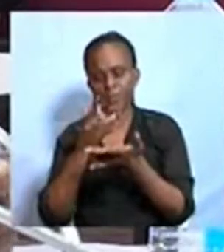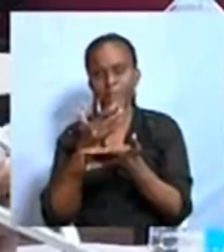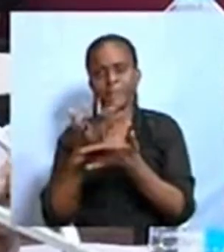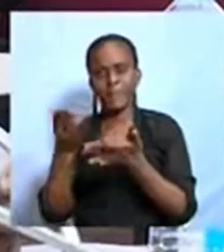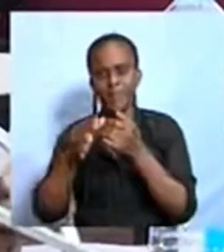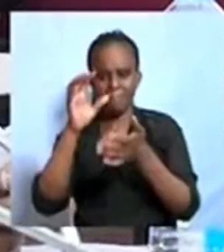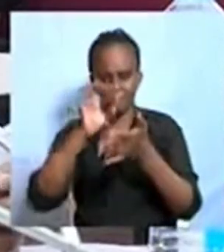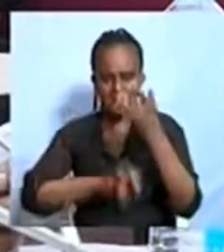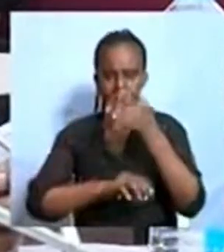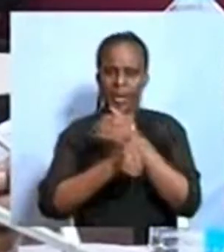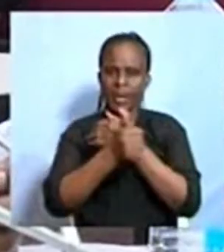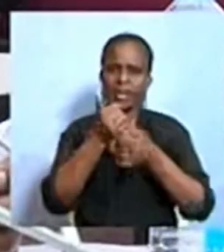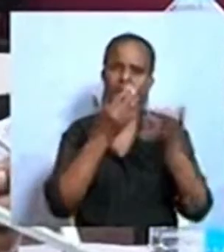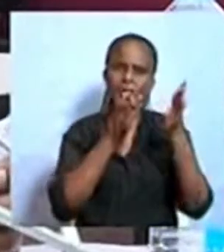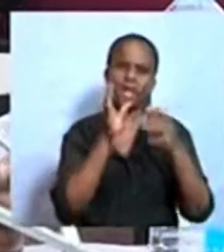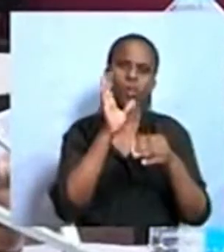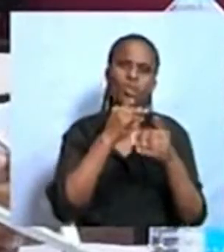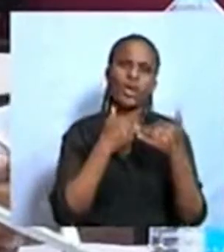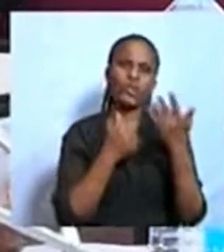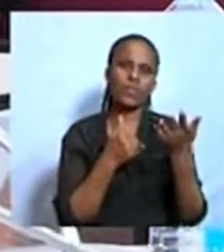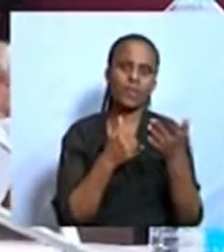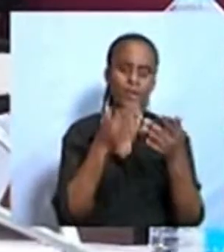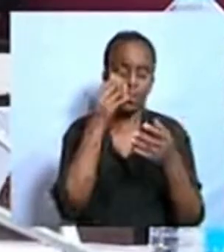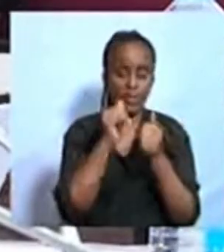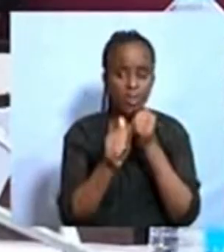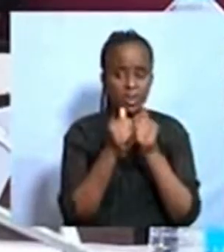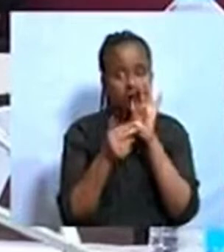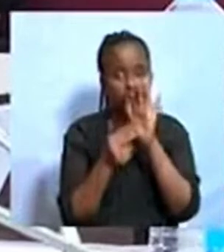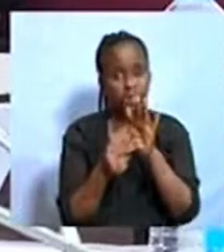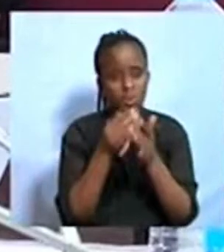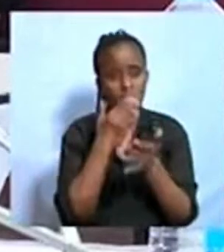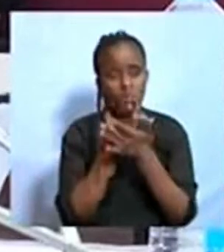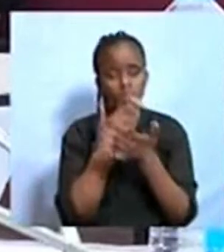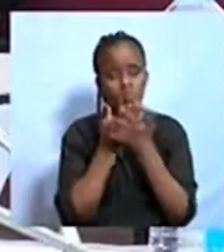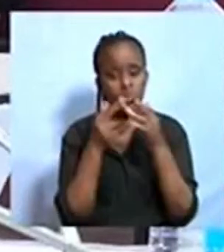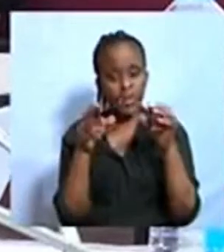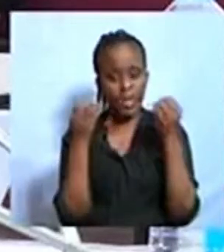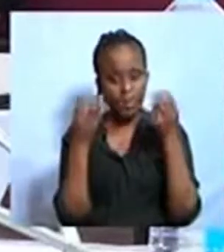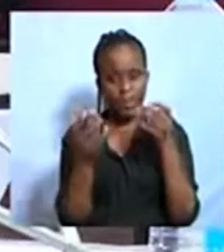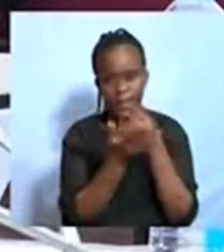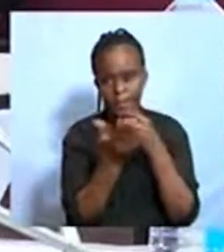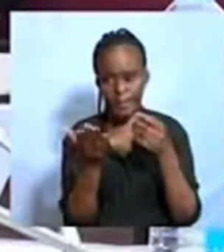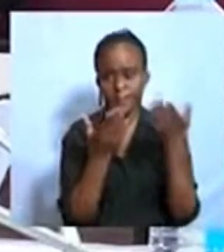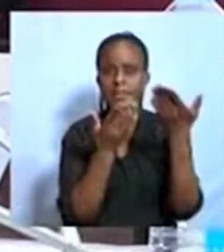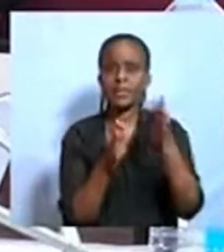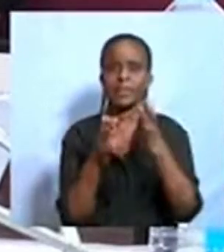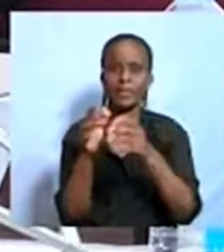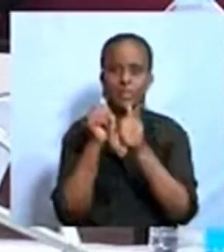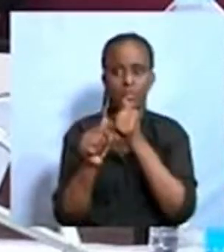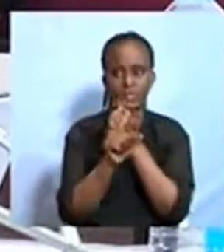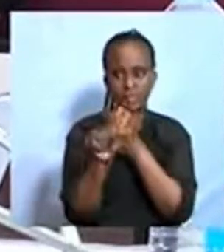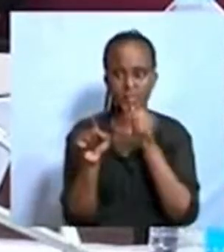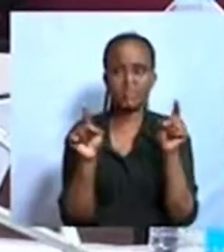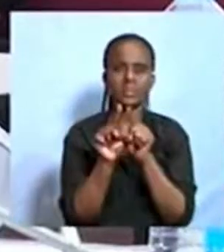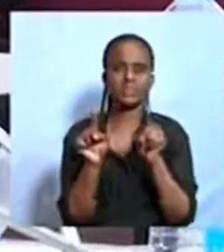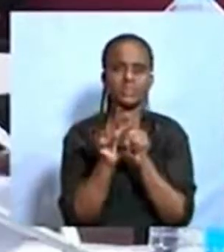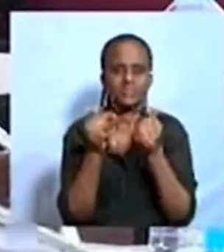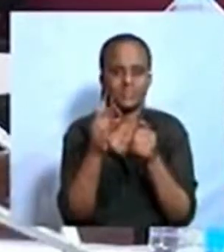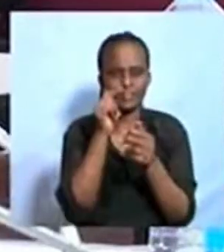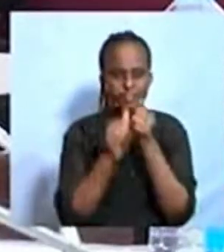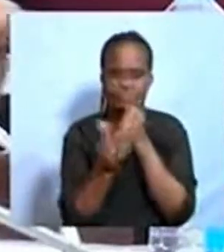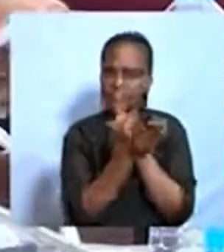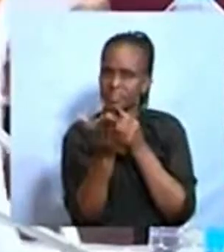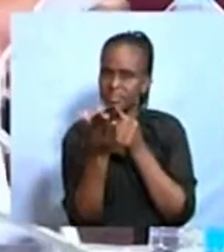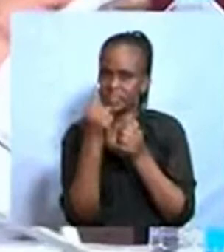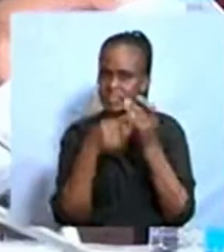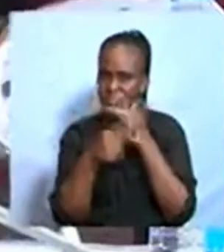and others have ended up dying. UTH shows a good record of how many of these are dying because of the same. So it's because of this that